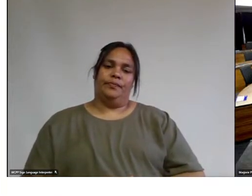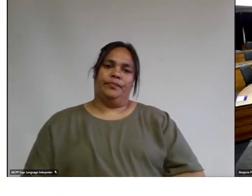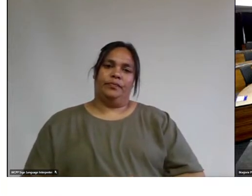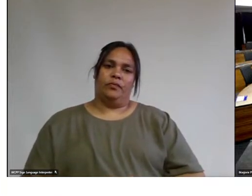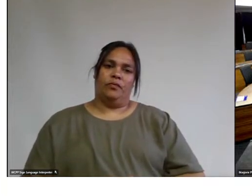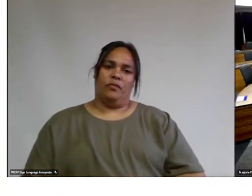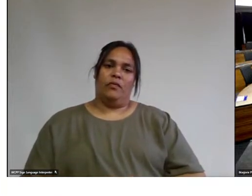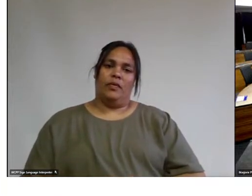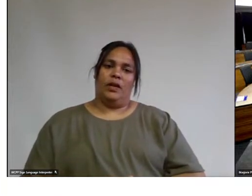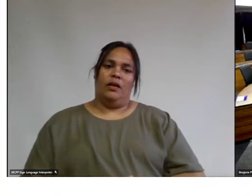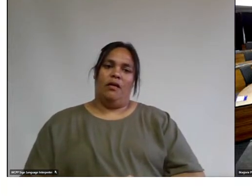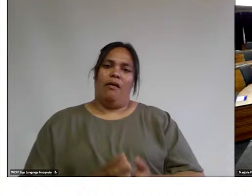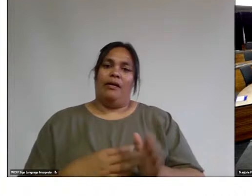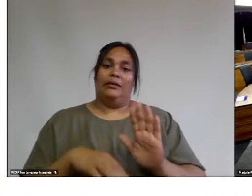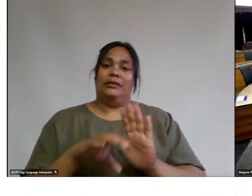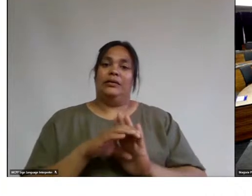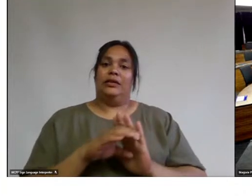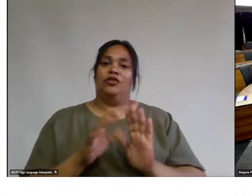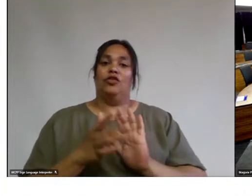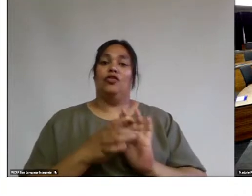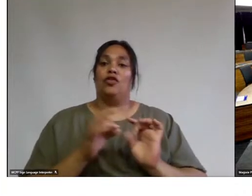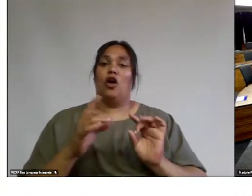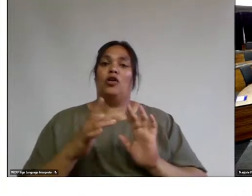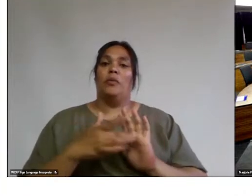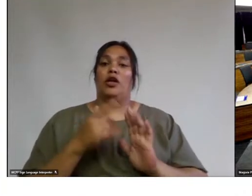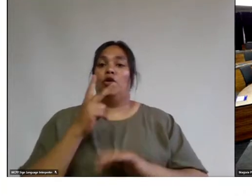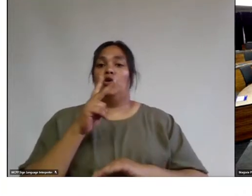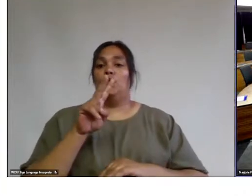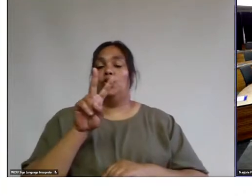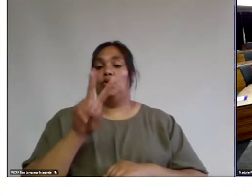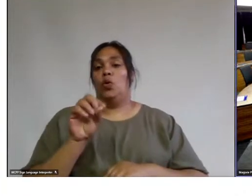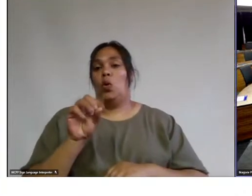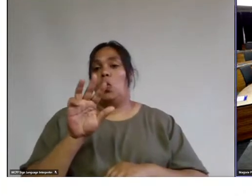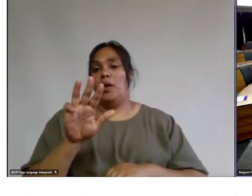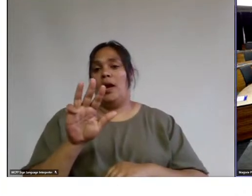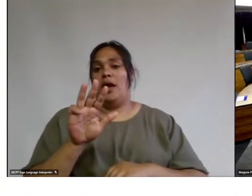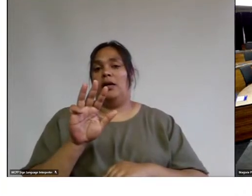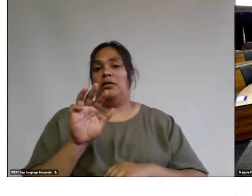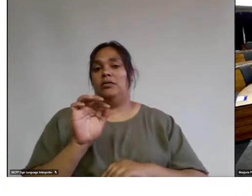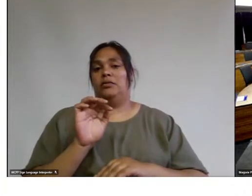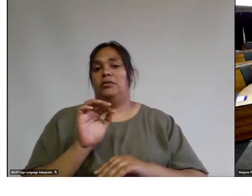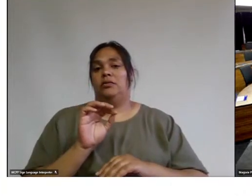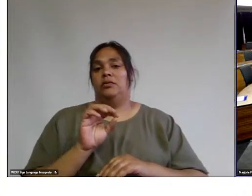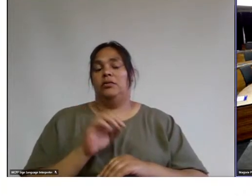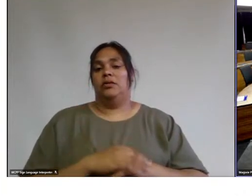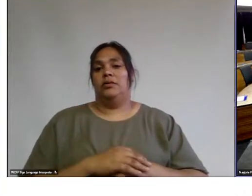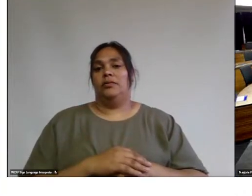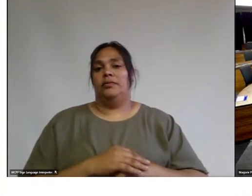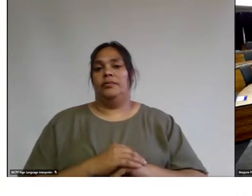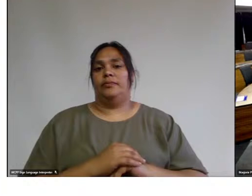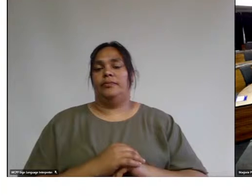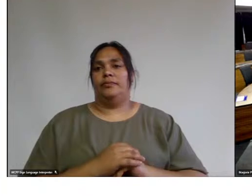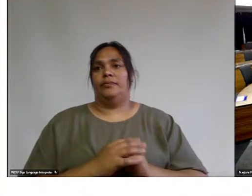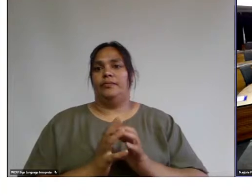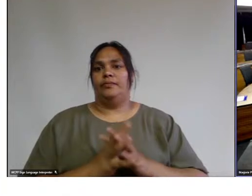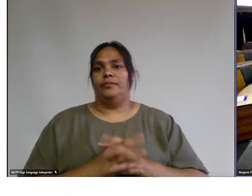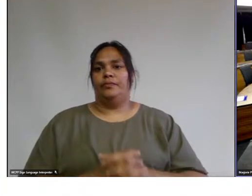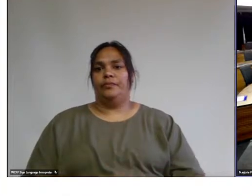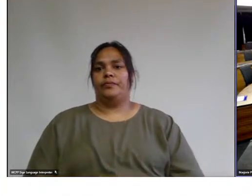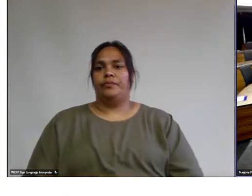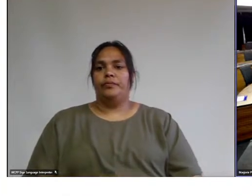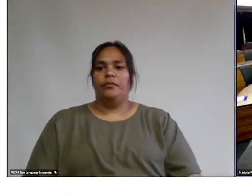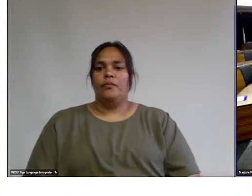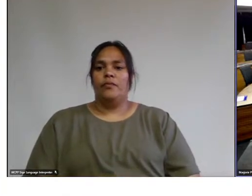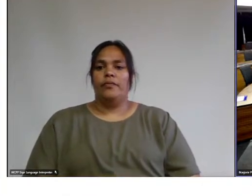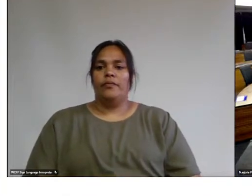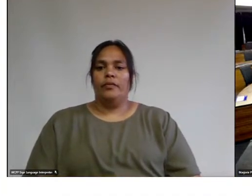And section E start on page 209 on the electronic copy I am using. Can